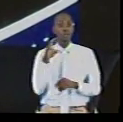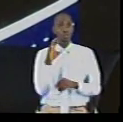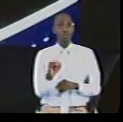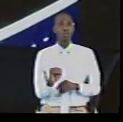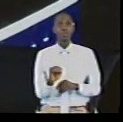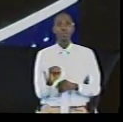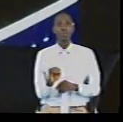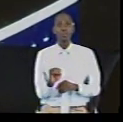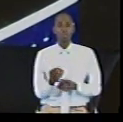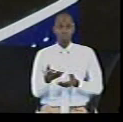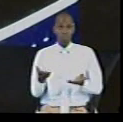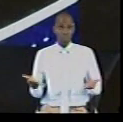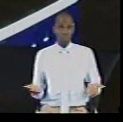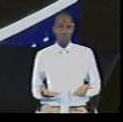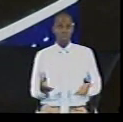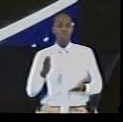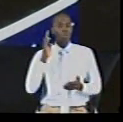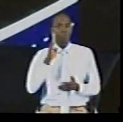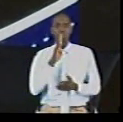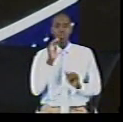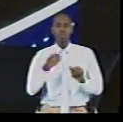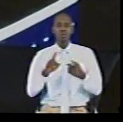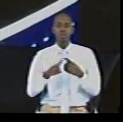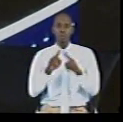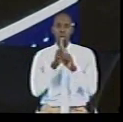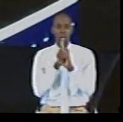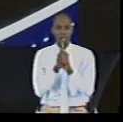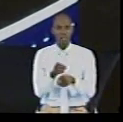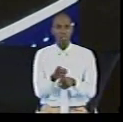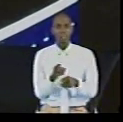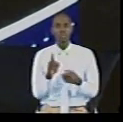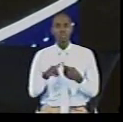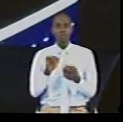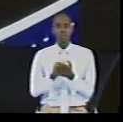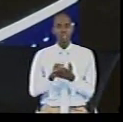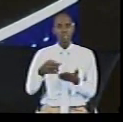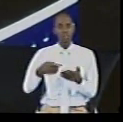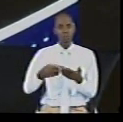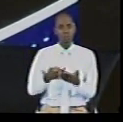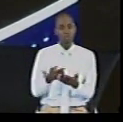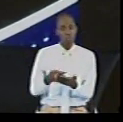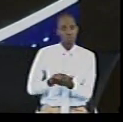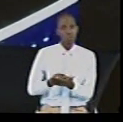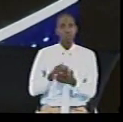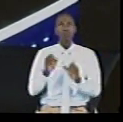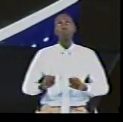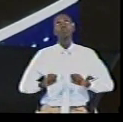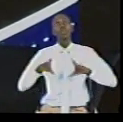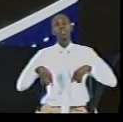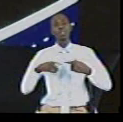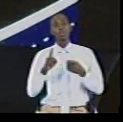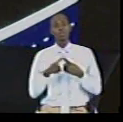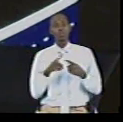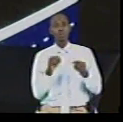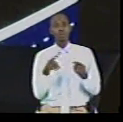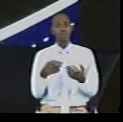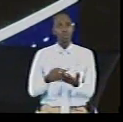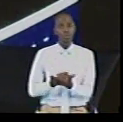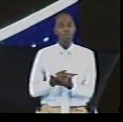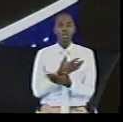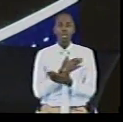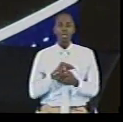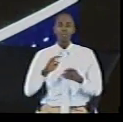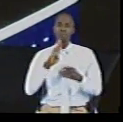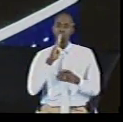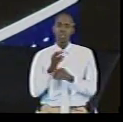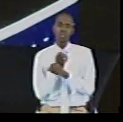will be able to respond to that gospel. They'll give their lives to the Lord, and they will be saved as it was then. So it